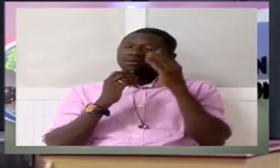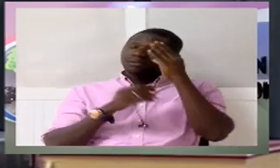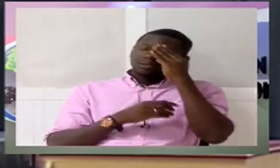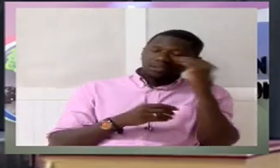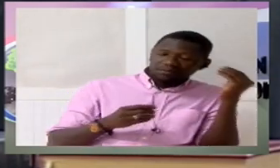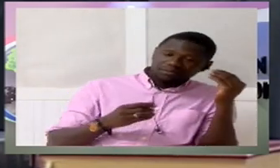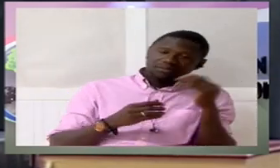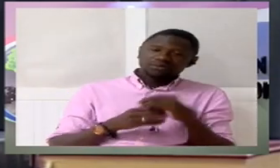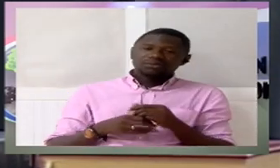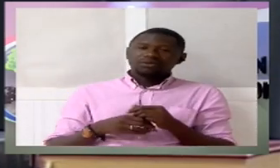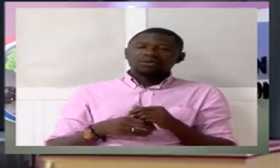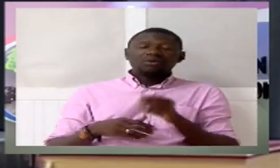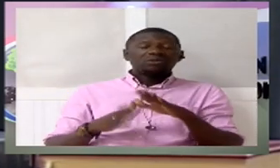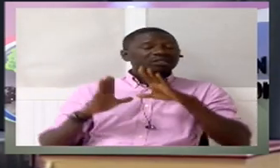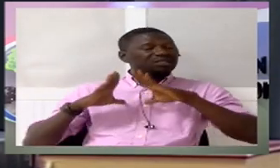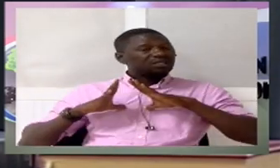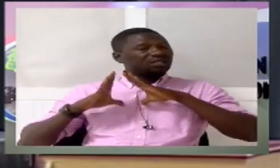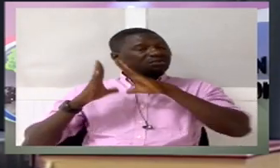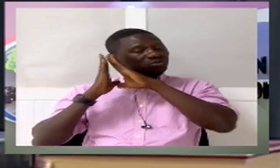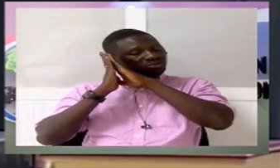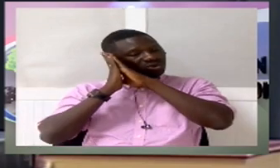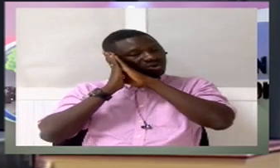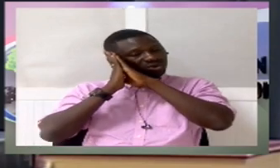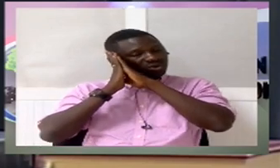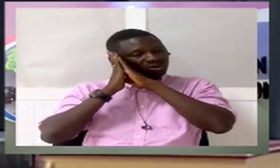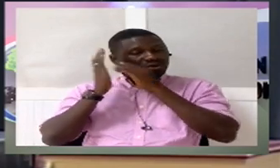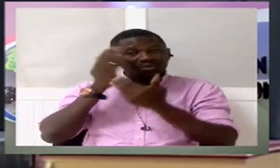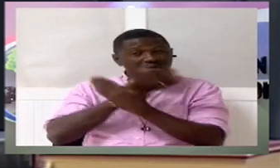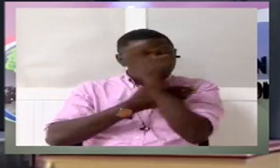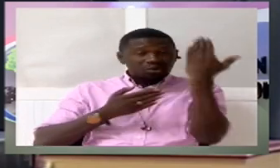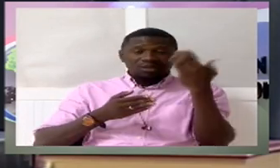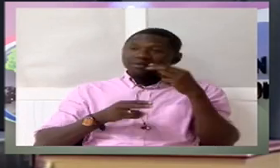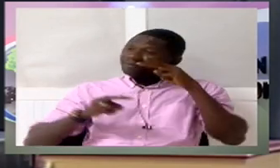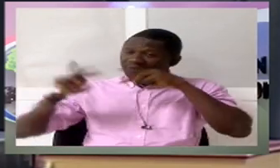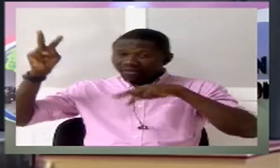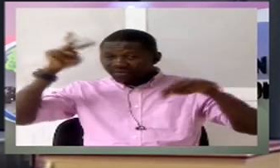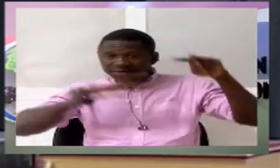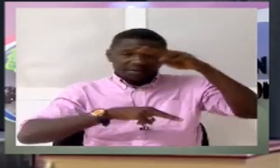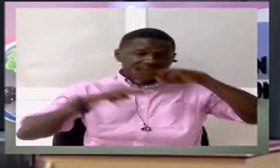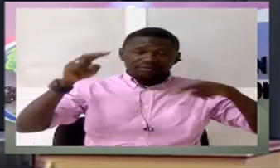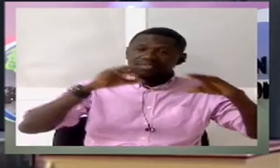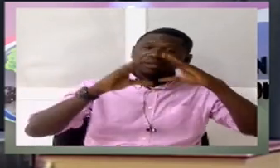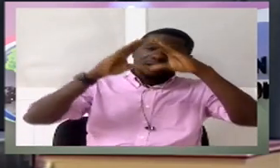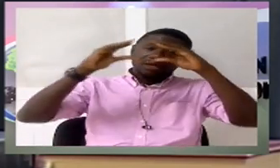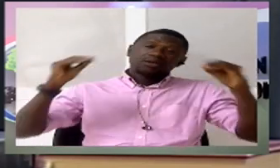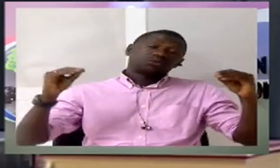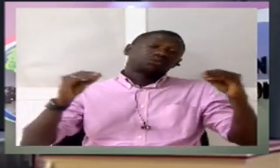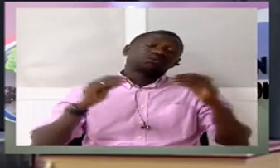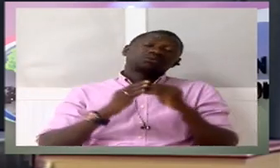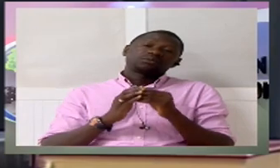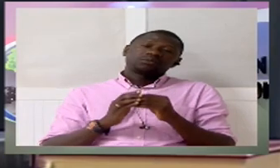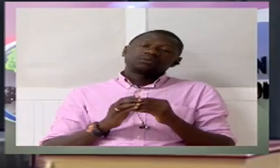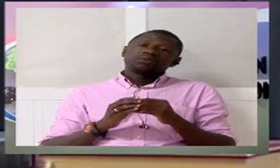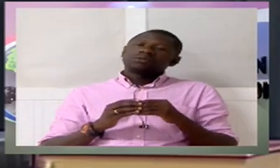in that situation. I just rested my head and wait for the following morning so that we could